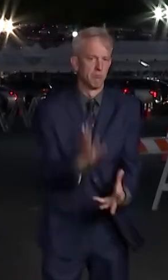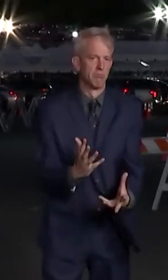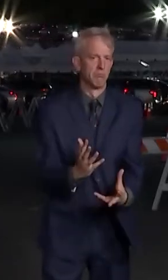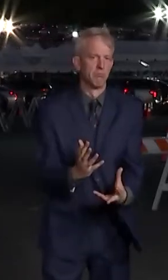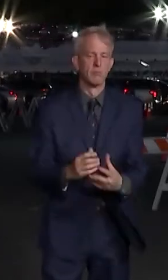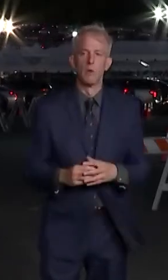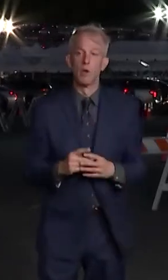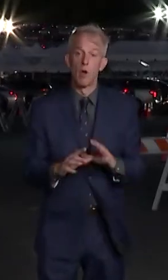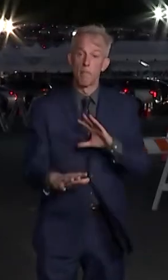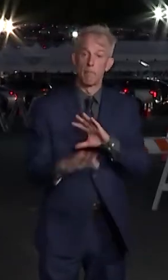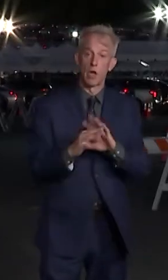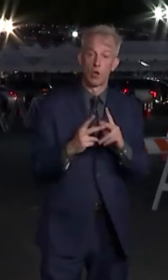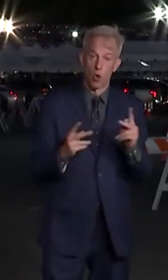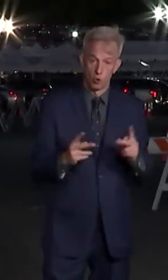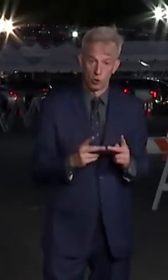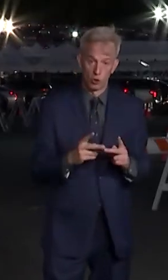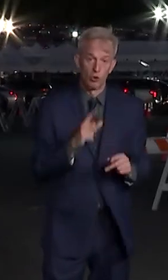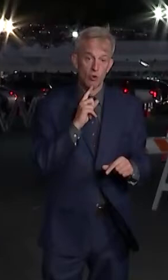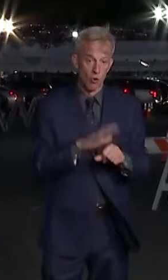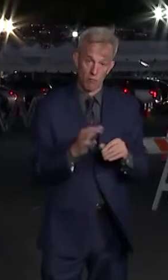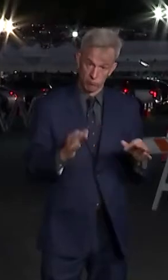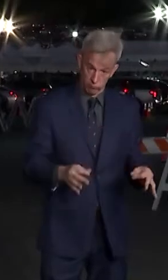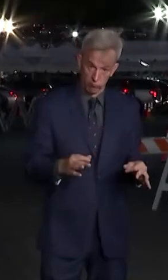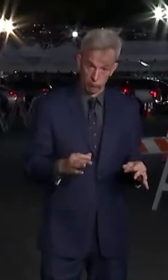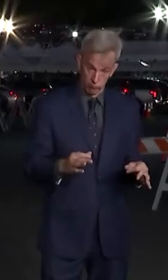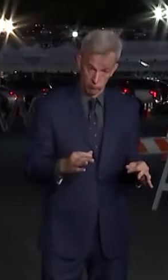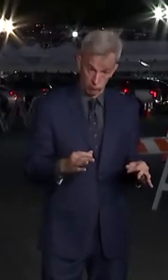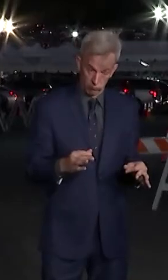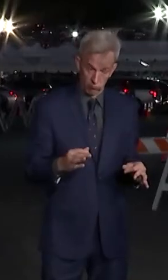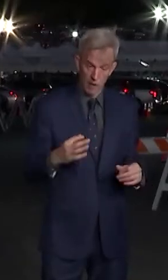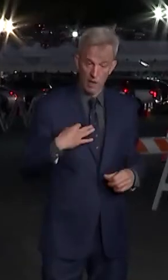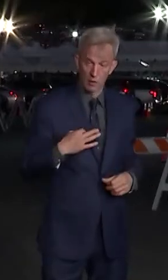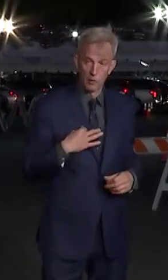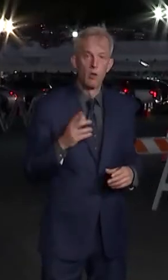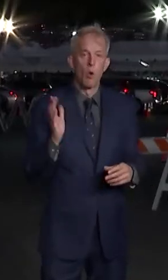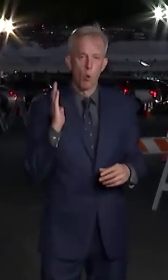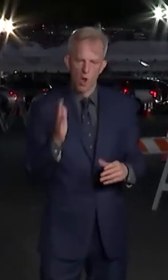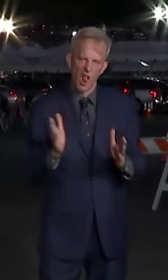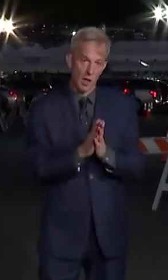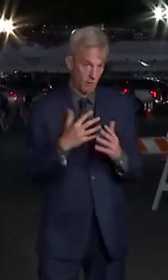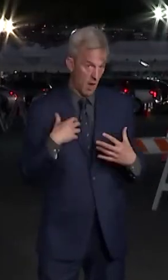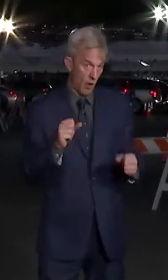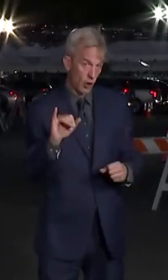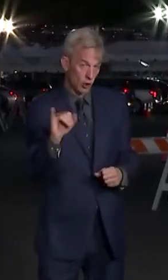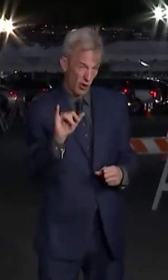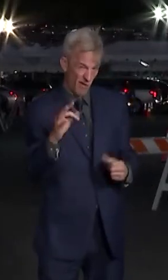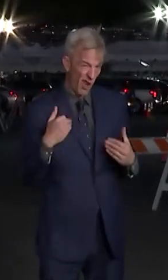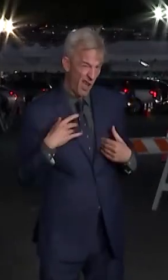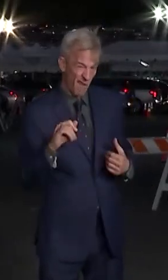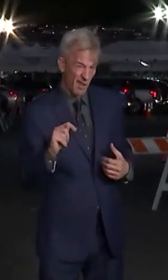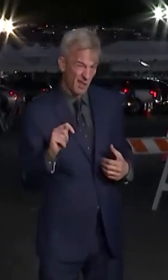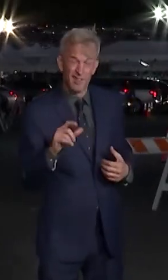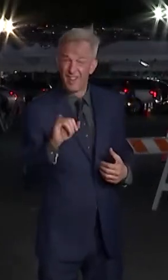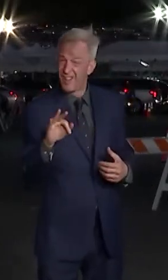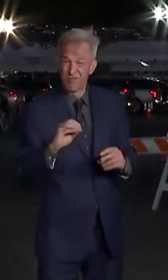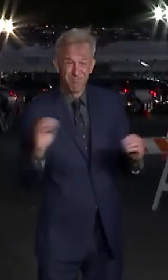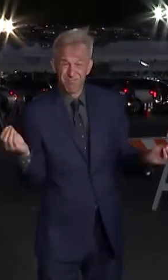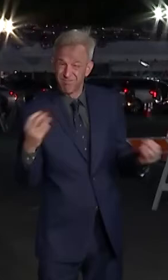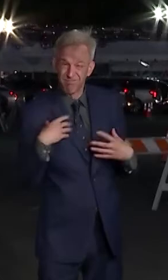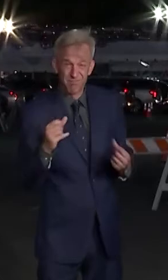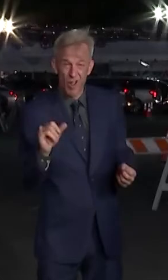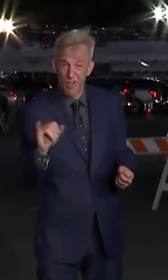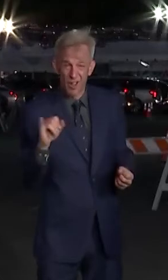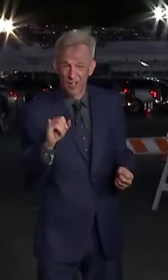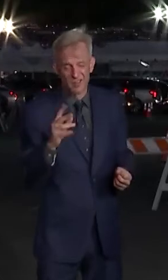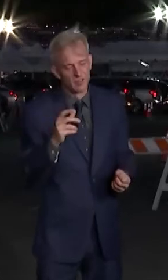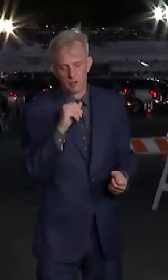pick a location, confirm your eligibility, you'll be asked for health insurance if you have it. And by the way, if you don't have health insurance, that's not an impediment